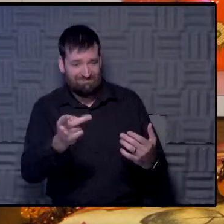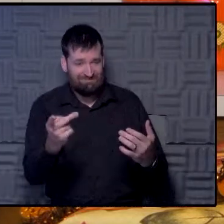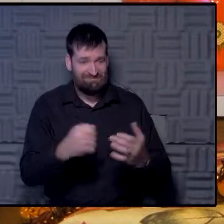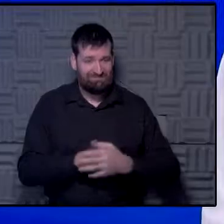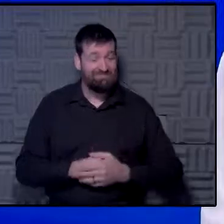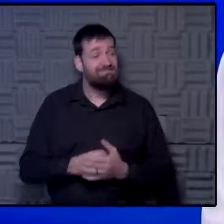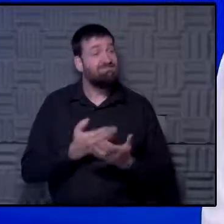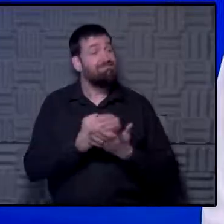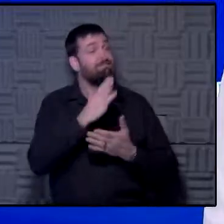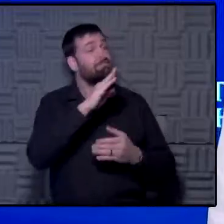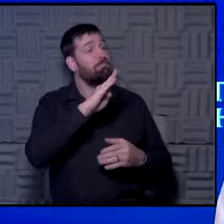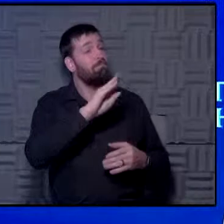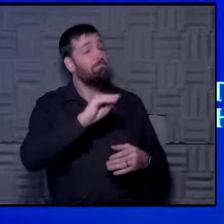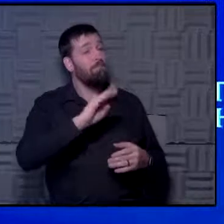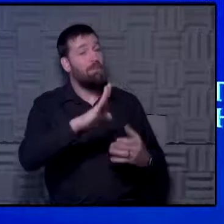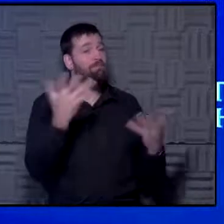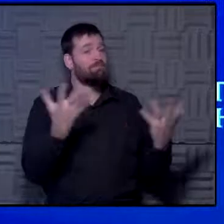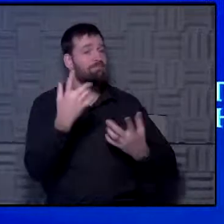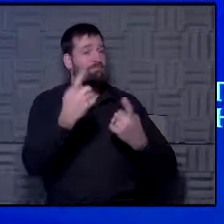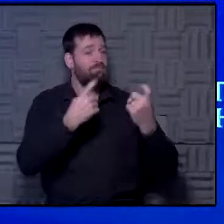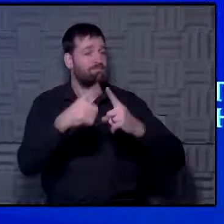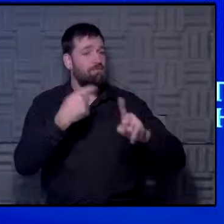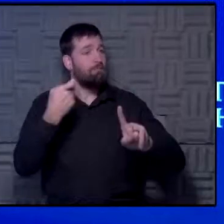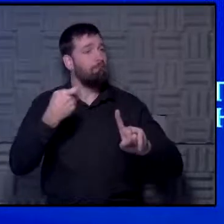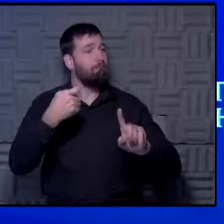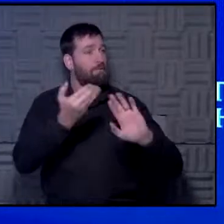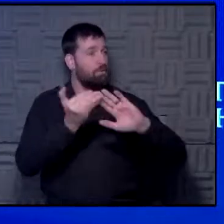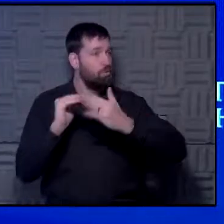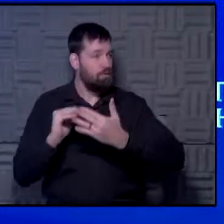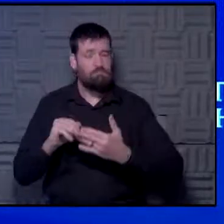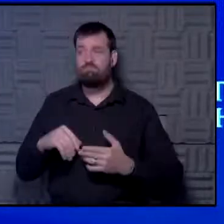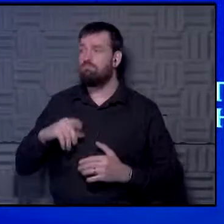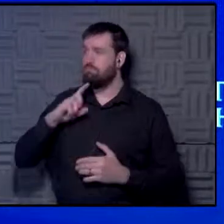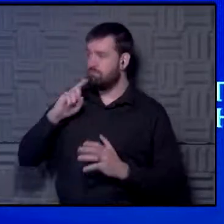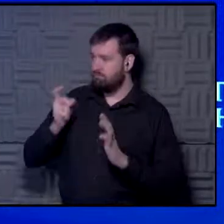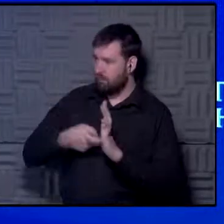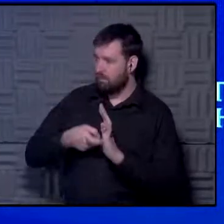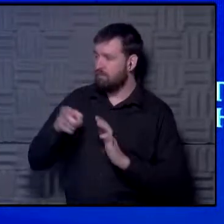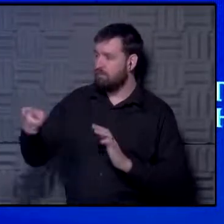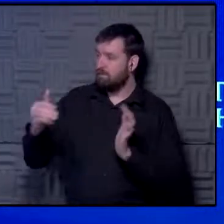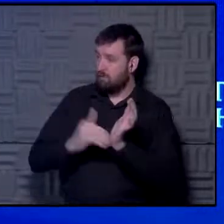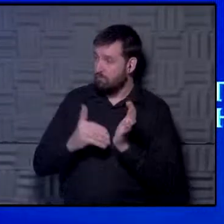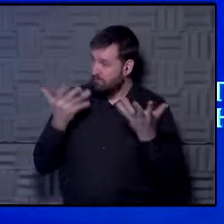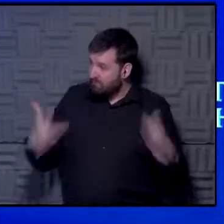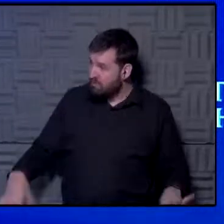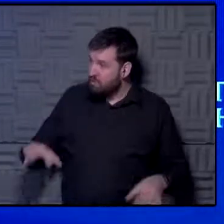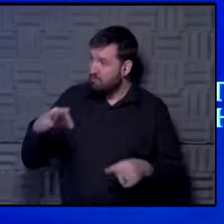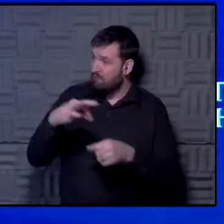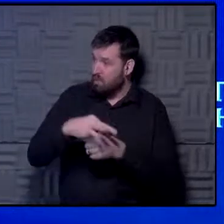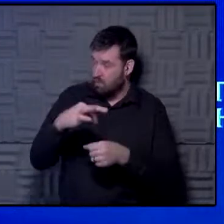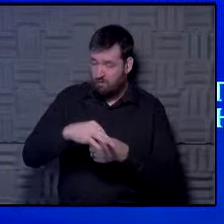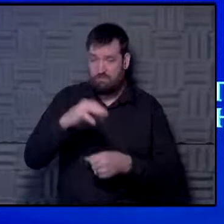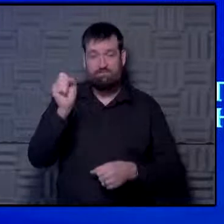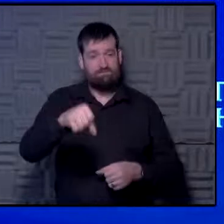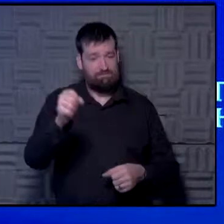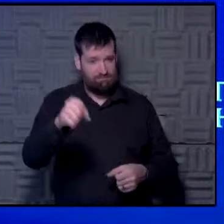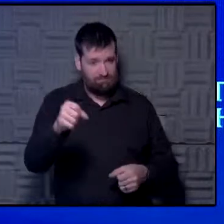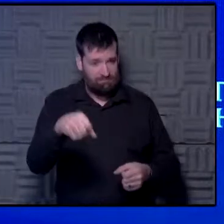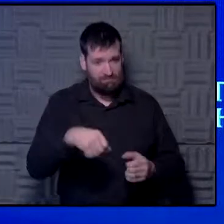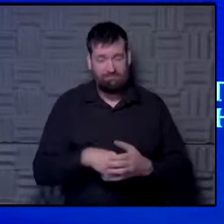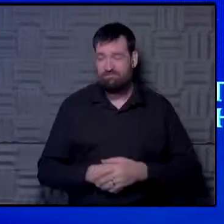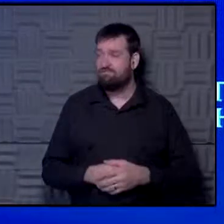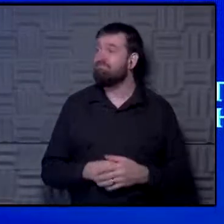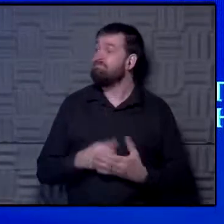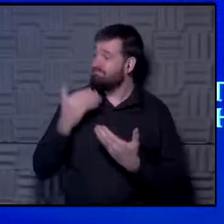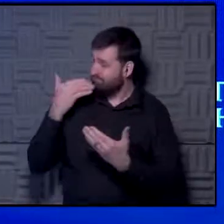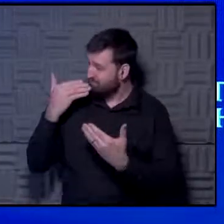right. Bob, let's see what questions we have from the community today. All right. Well, we noticed, Doctor, that you have voted already. Yes, It says I so did. right on your coat. Yes, I